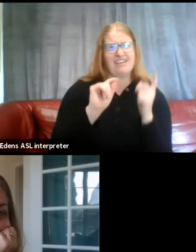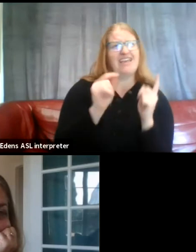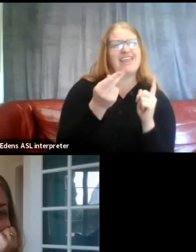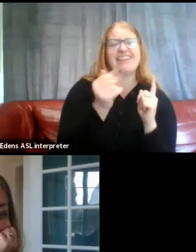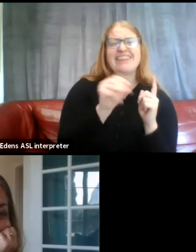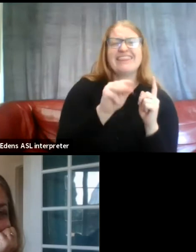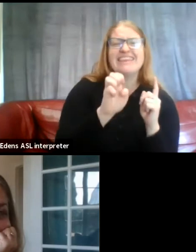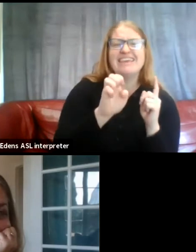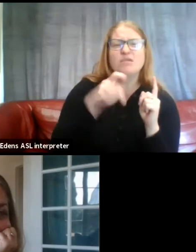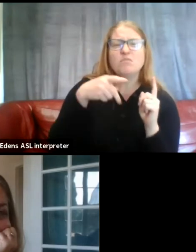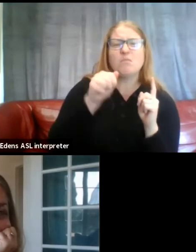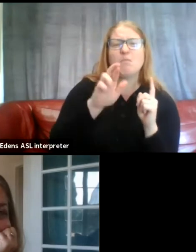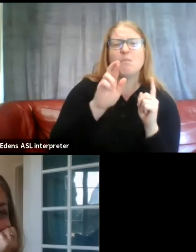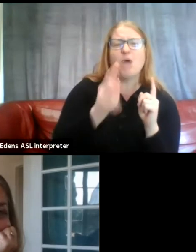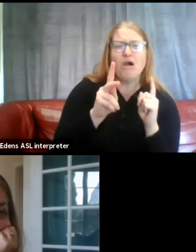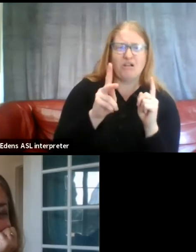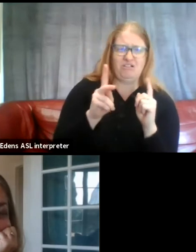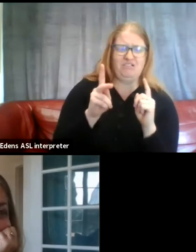of Jewishness,